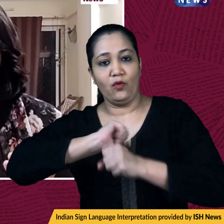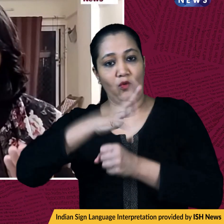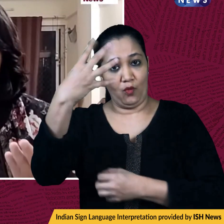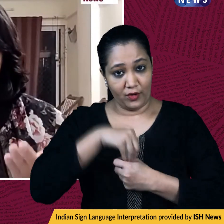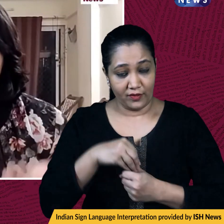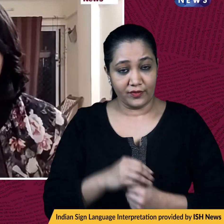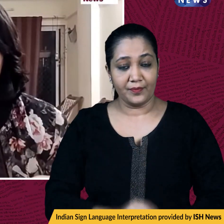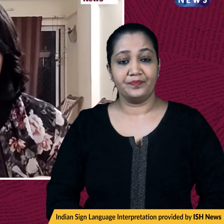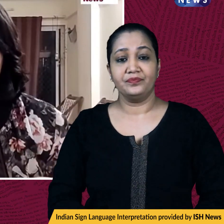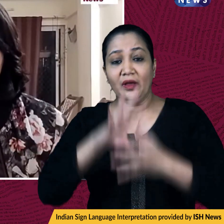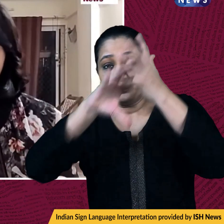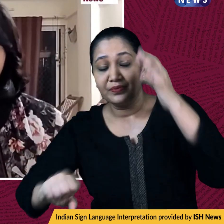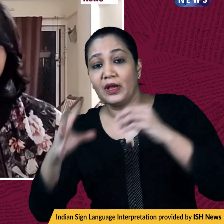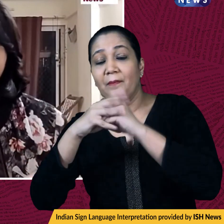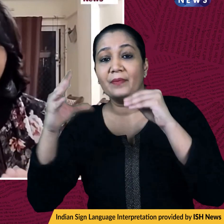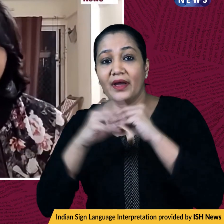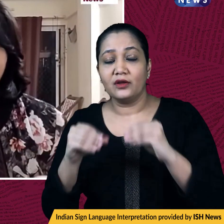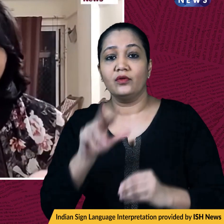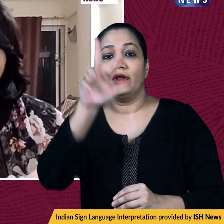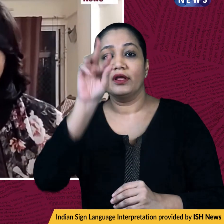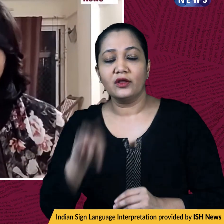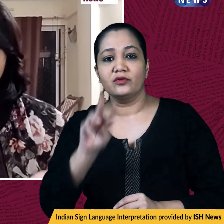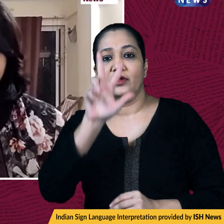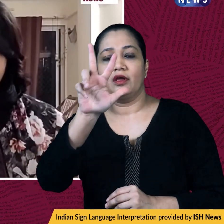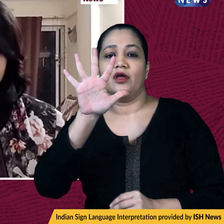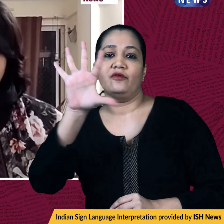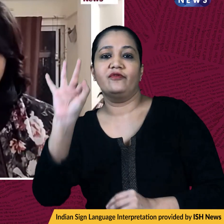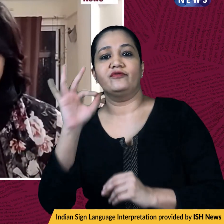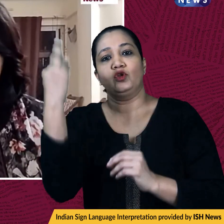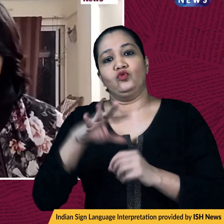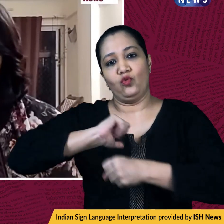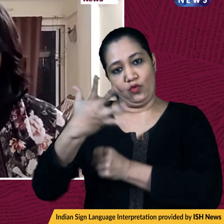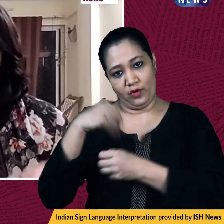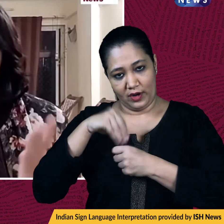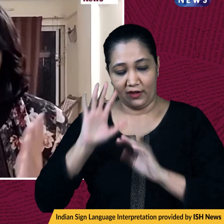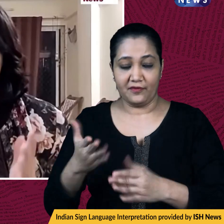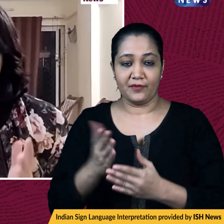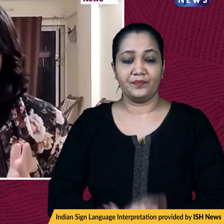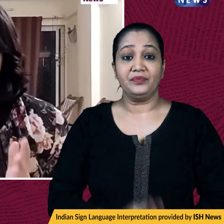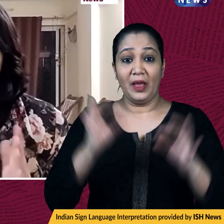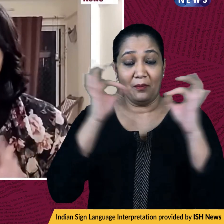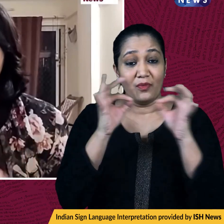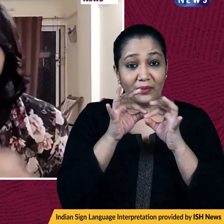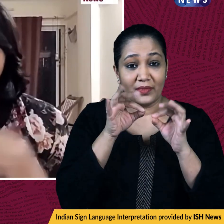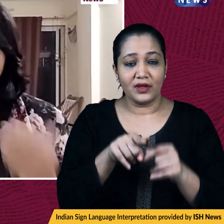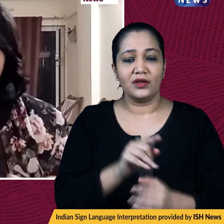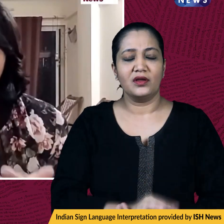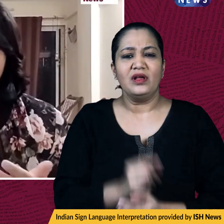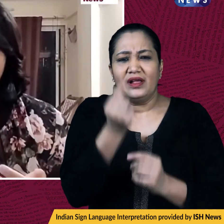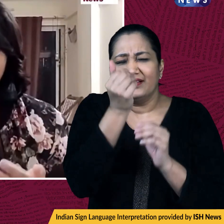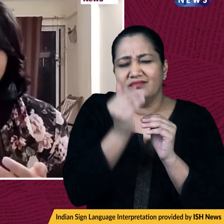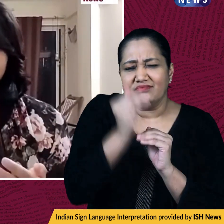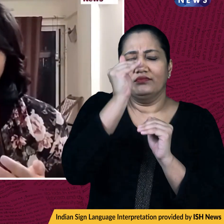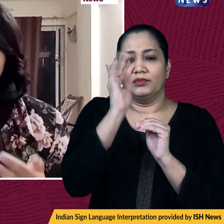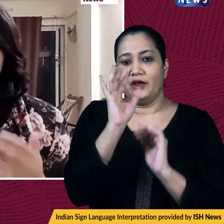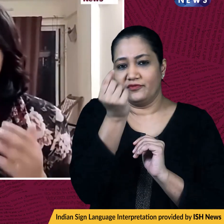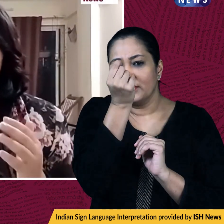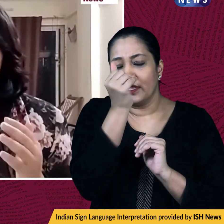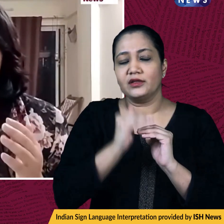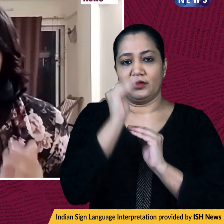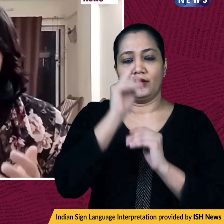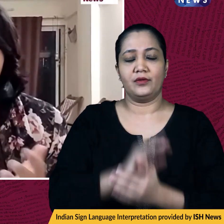and Bengaluru alone has reported 8,850 new COVID cases. Mumbai has reported a slight uptick in the